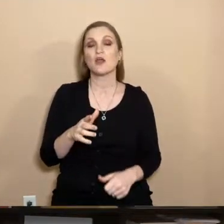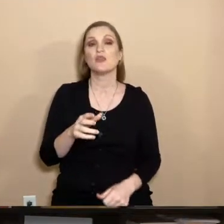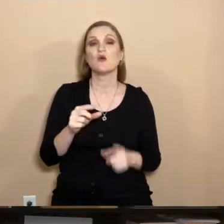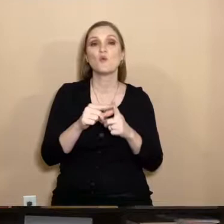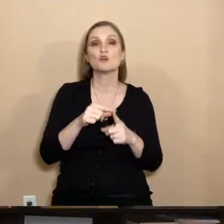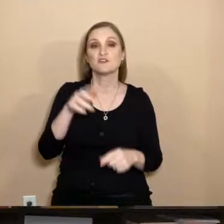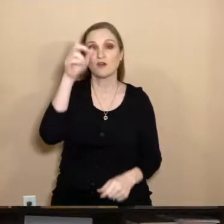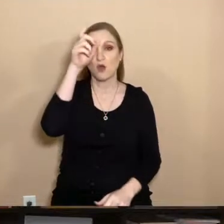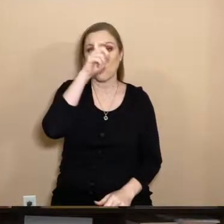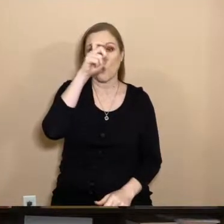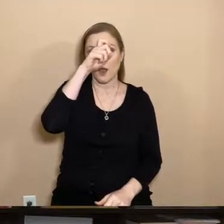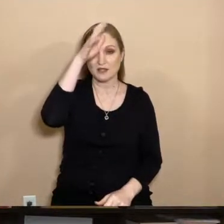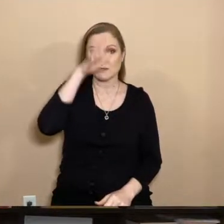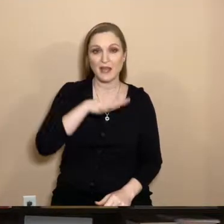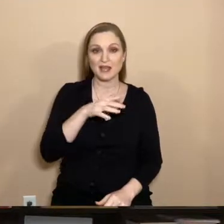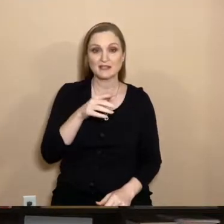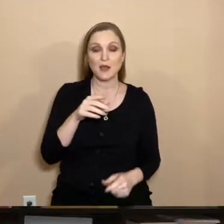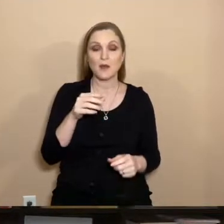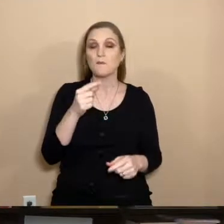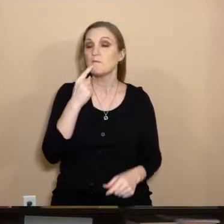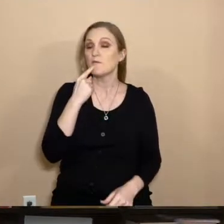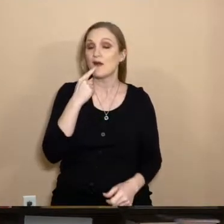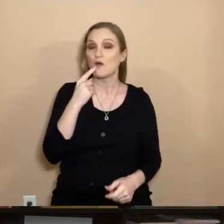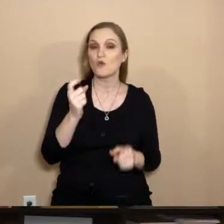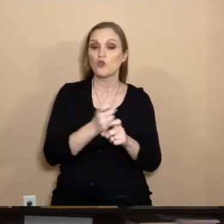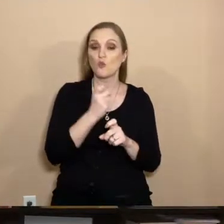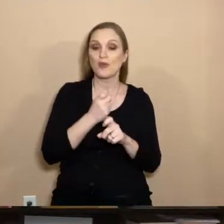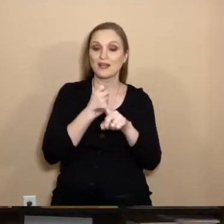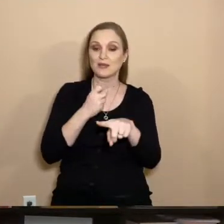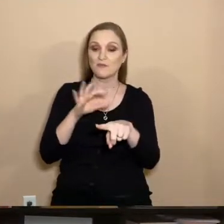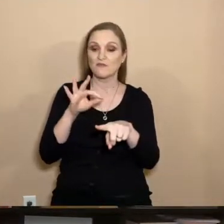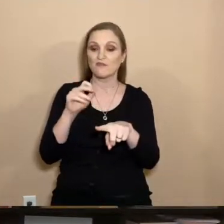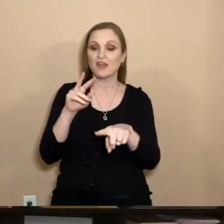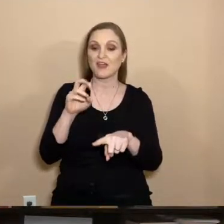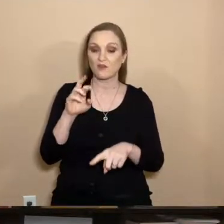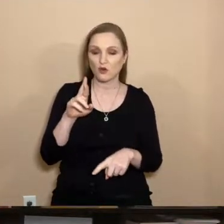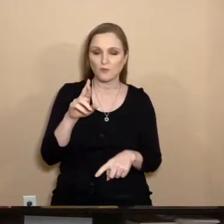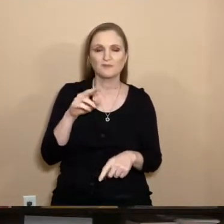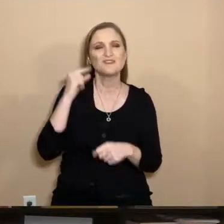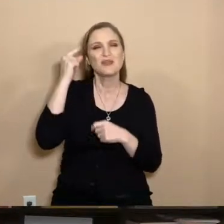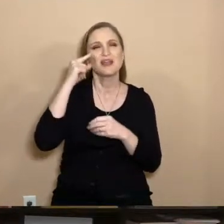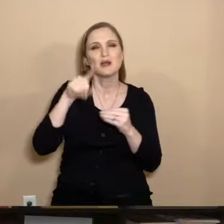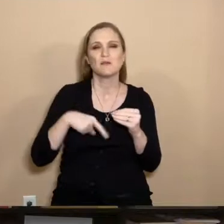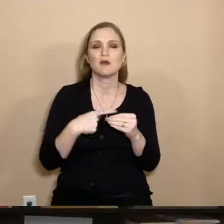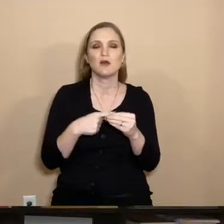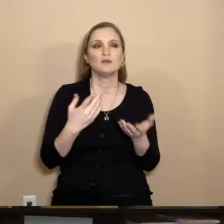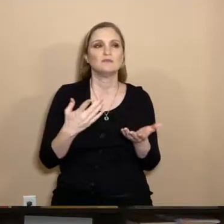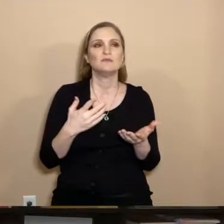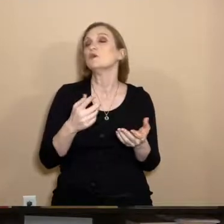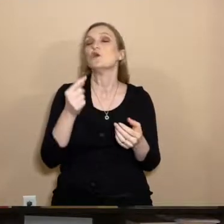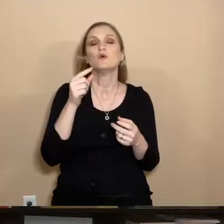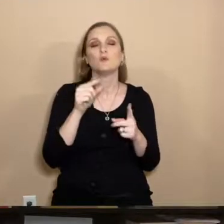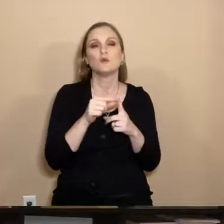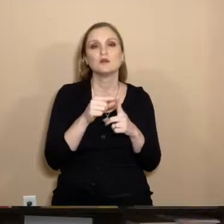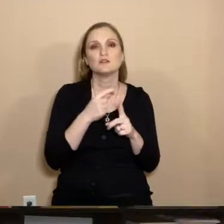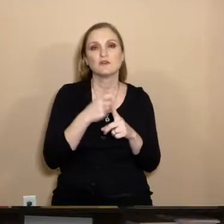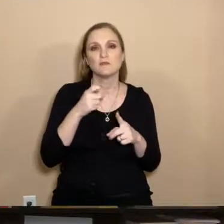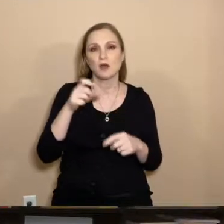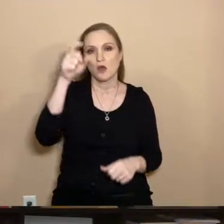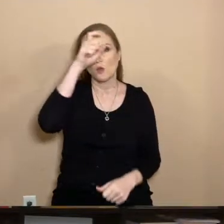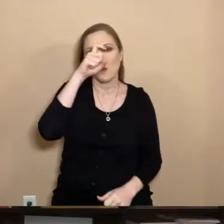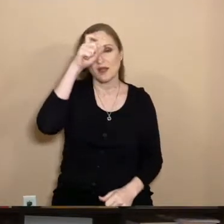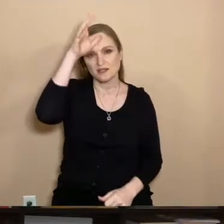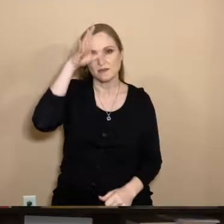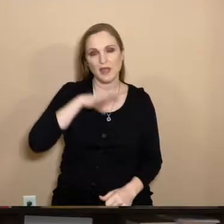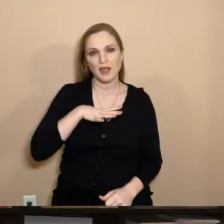mouth win him favor. What he says, you think about something, the words coming from a wise man,